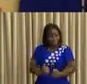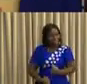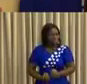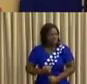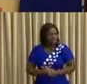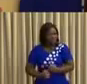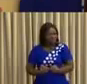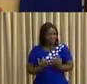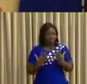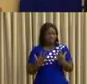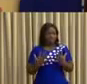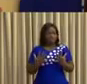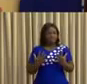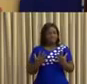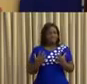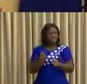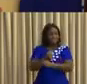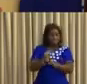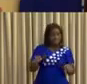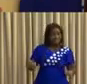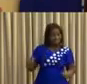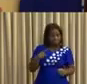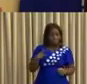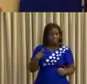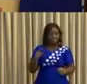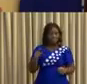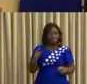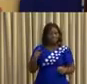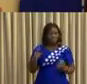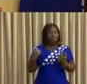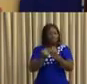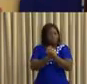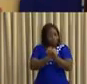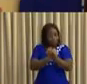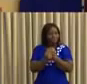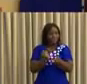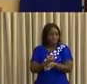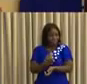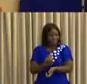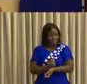from foreign rule, that has bequeathed to us our beloved Ghana.